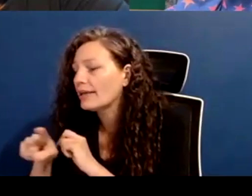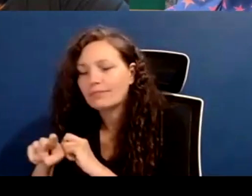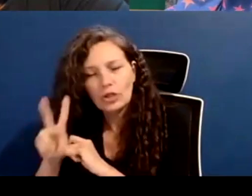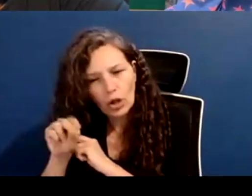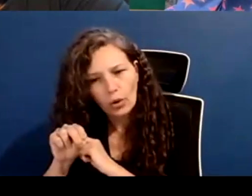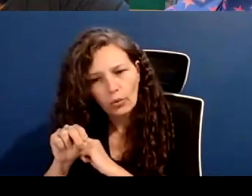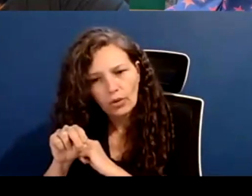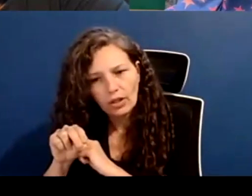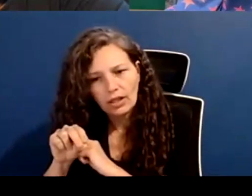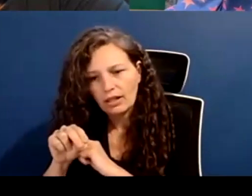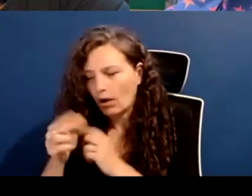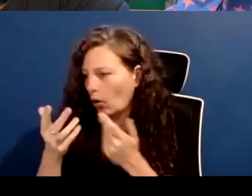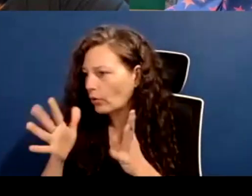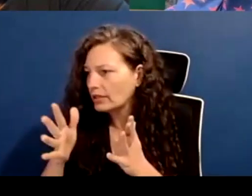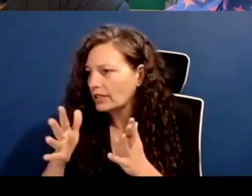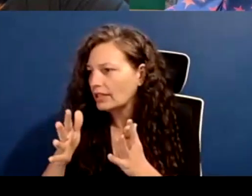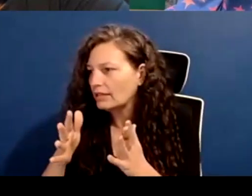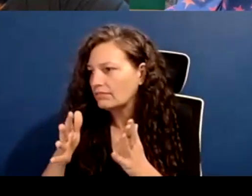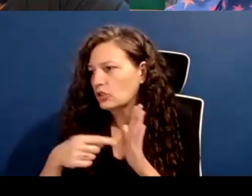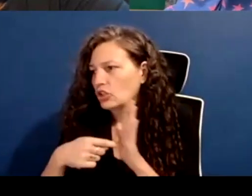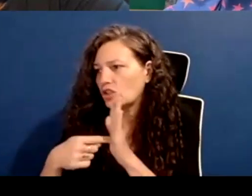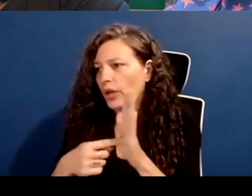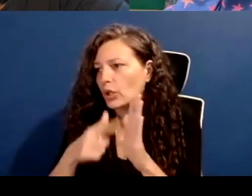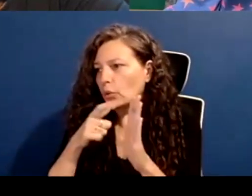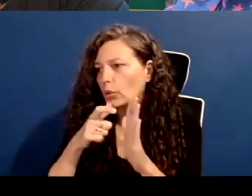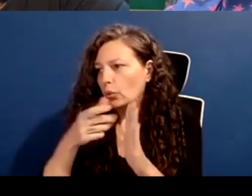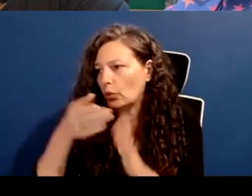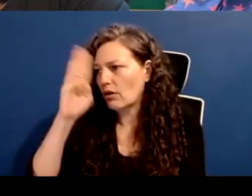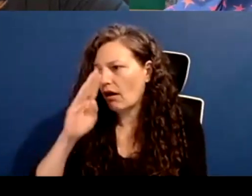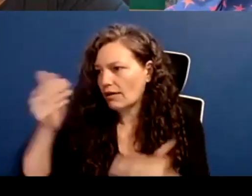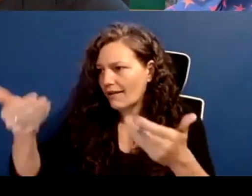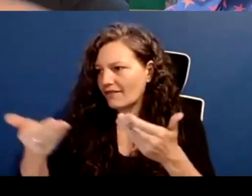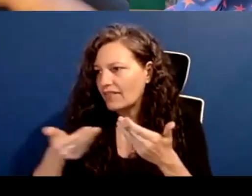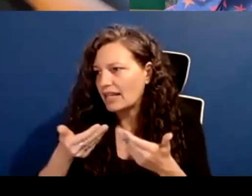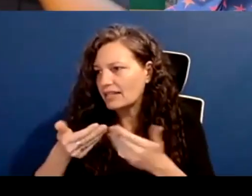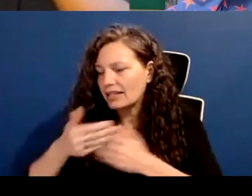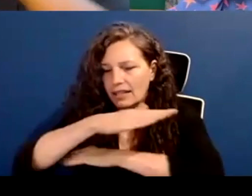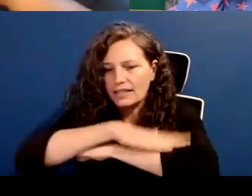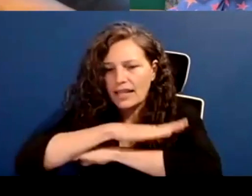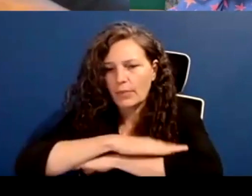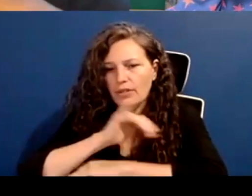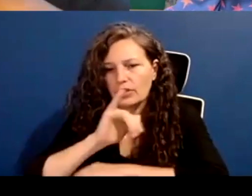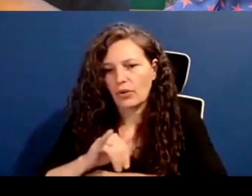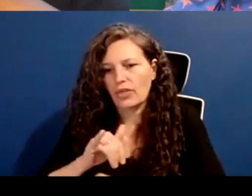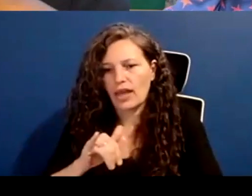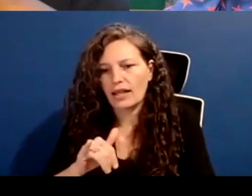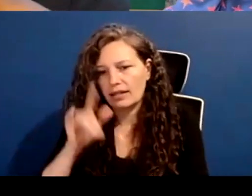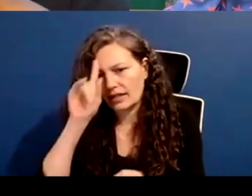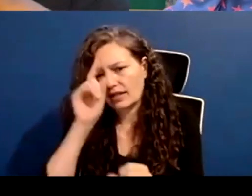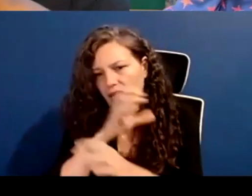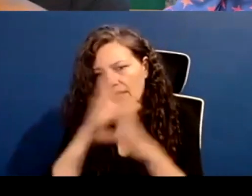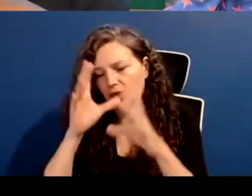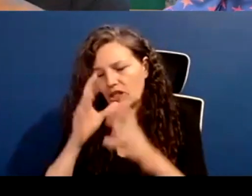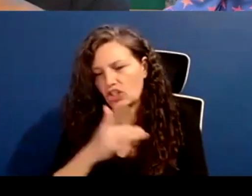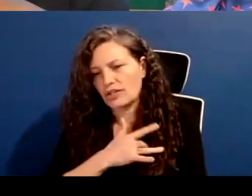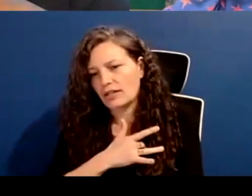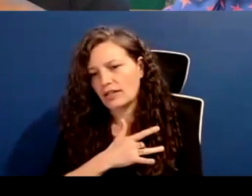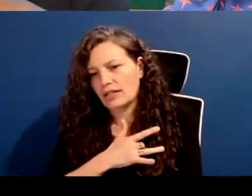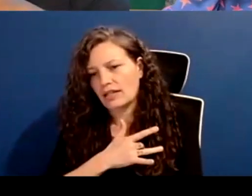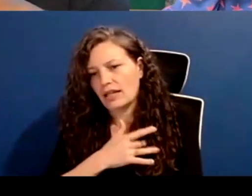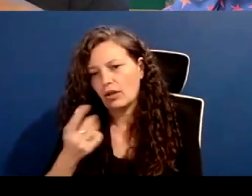who God invites to the table. And that's an image that I have held dear when